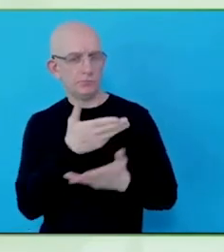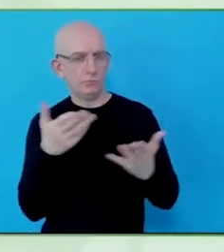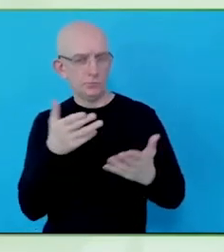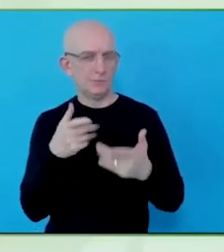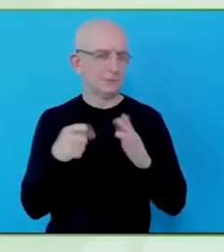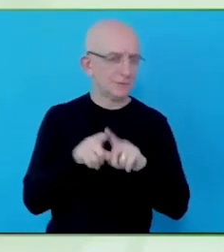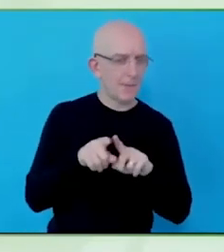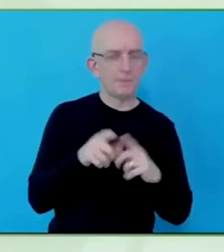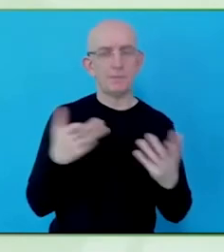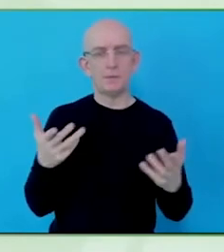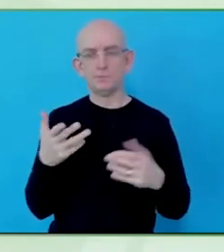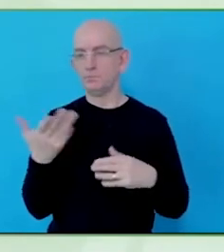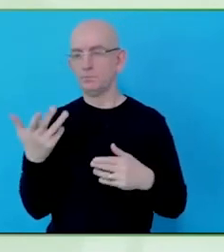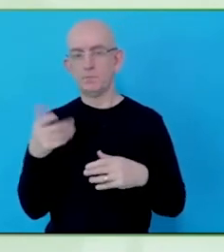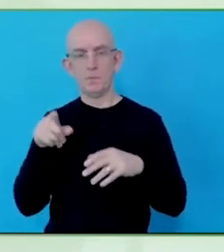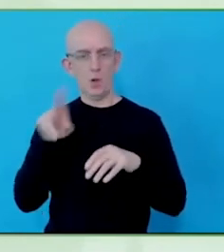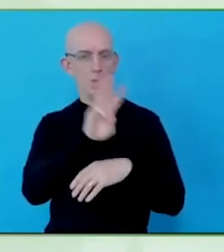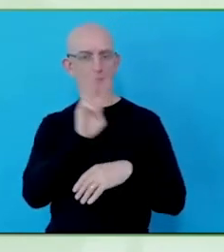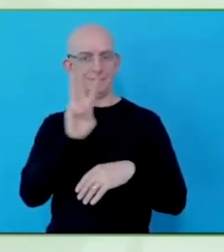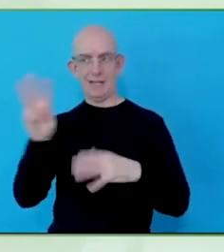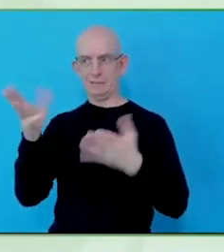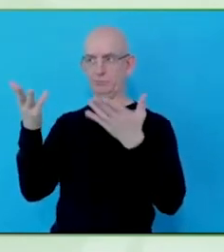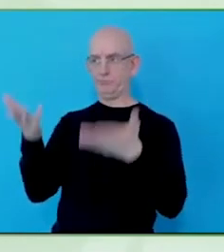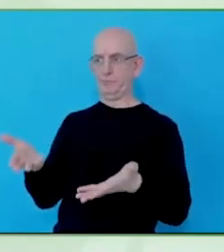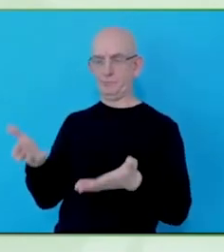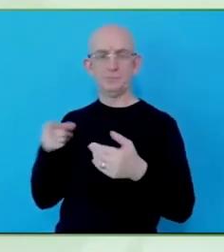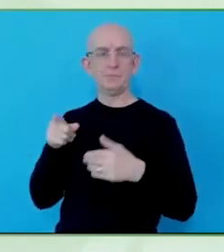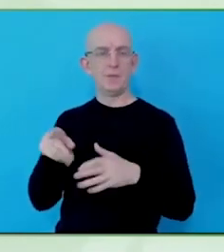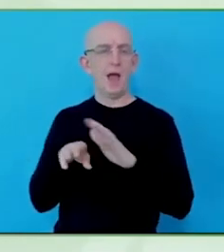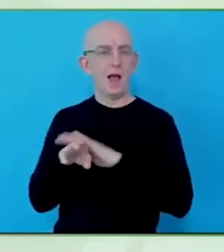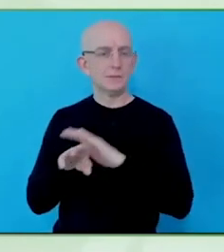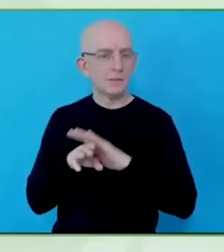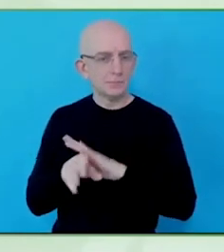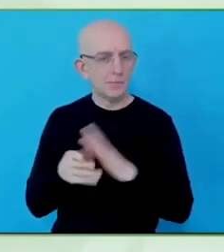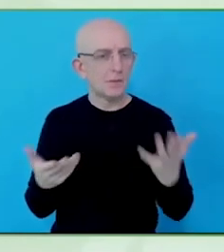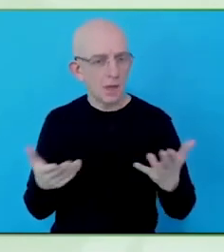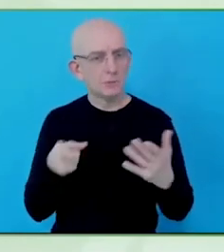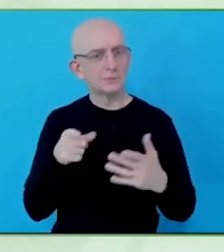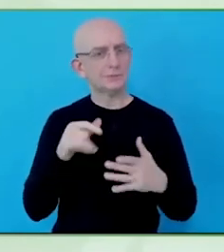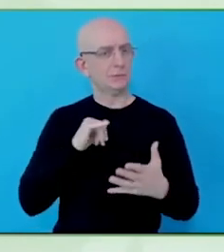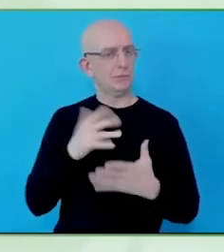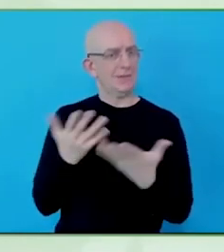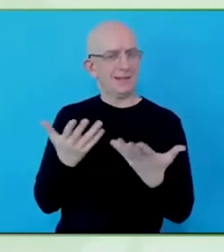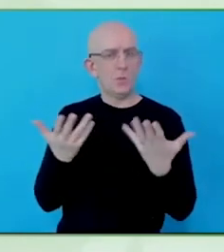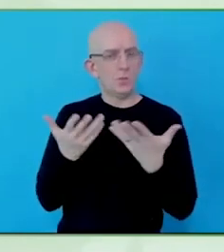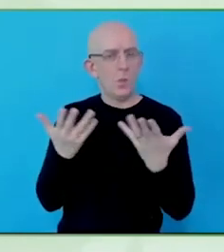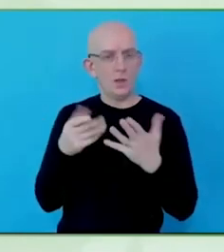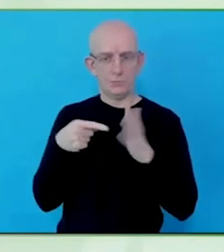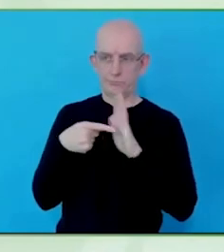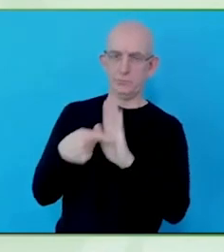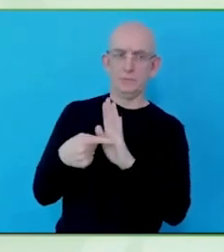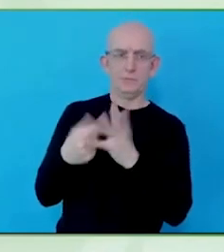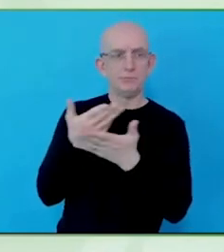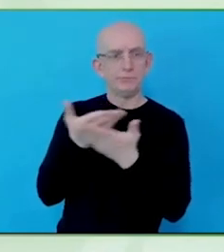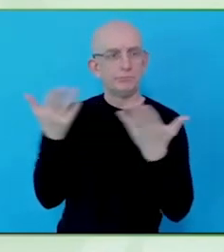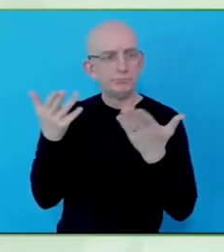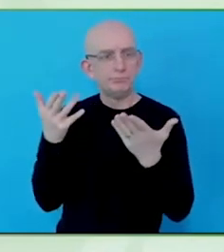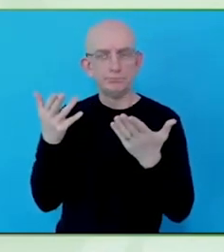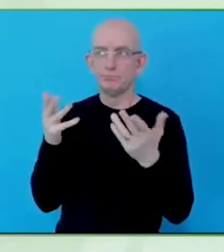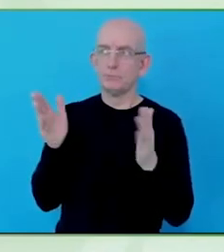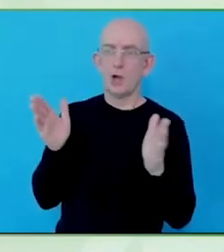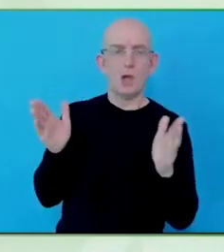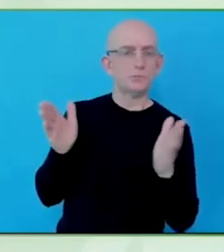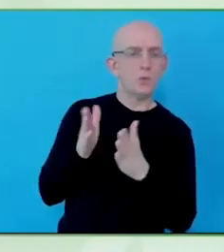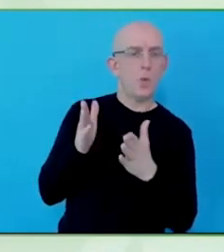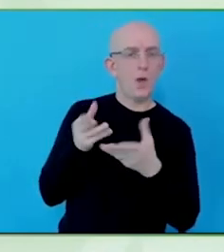We can divide the customers into two broad baskets. There are customers that have literally no developer